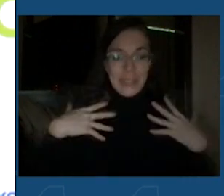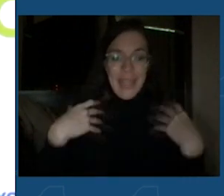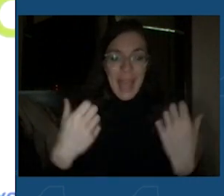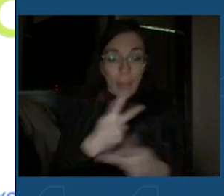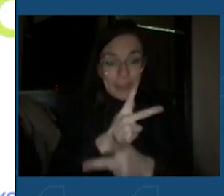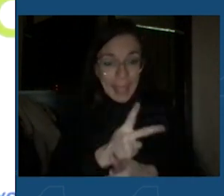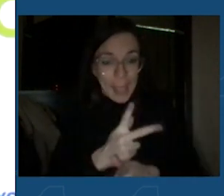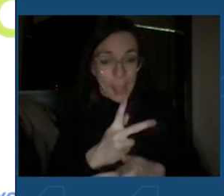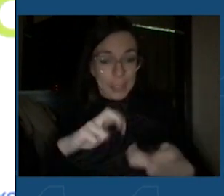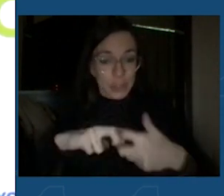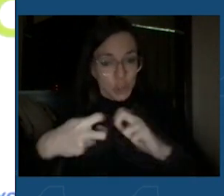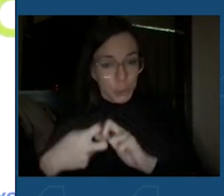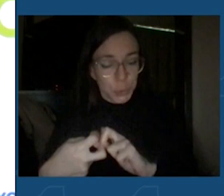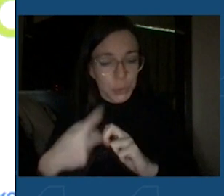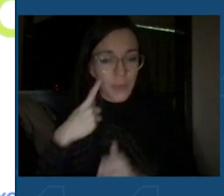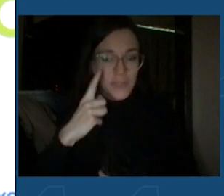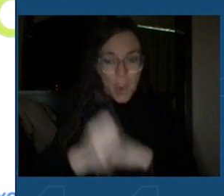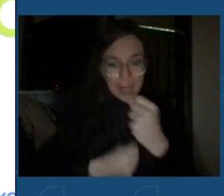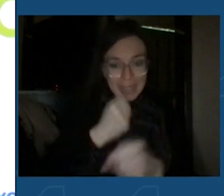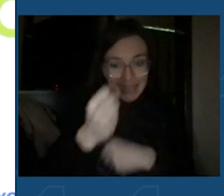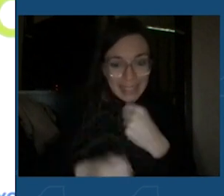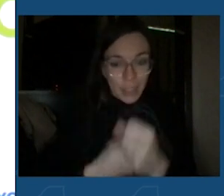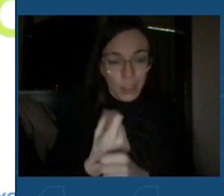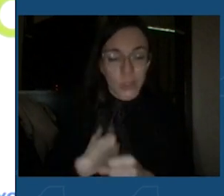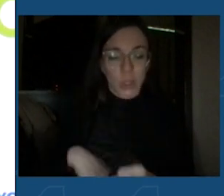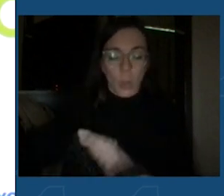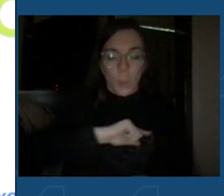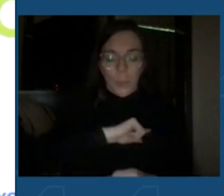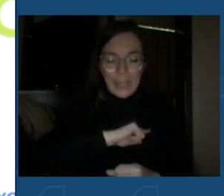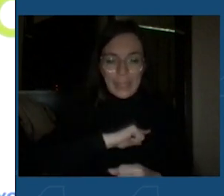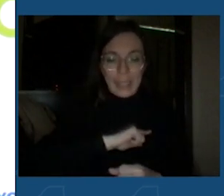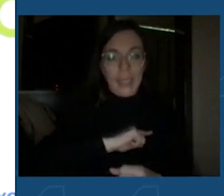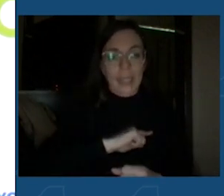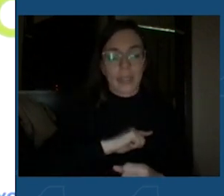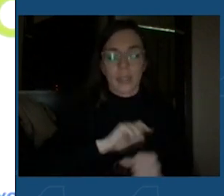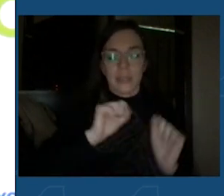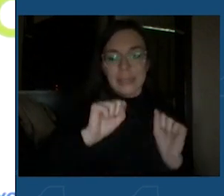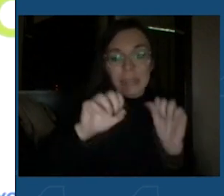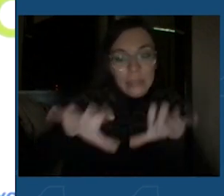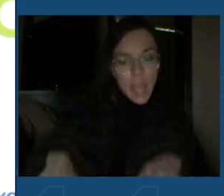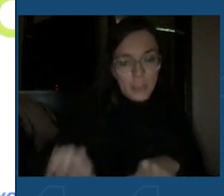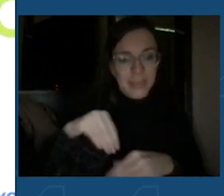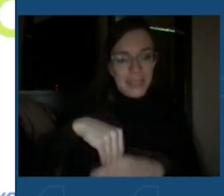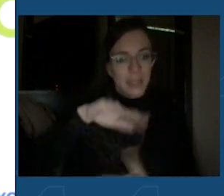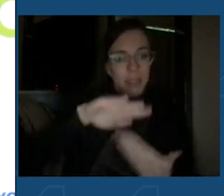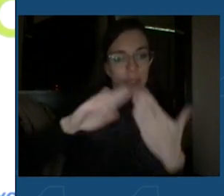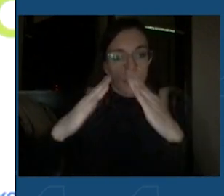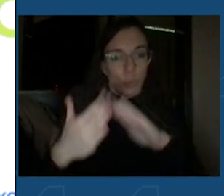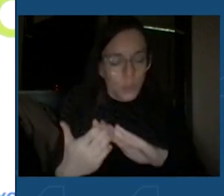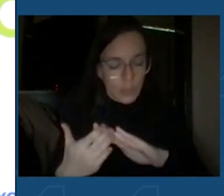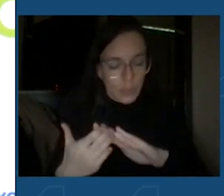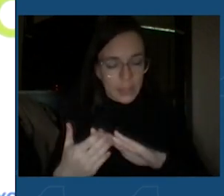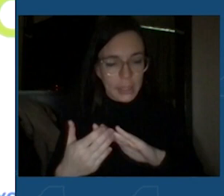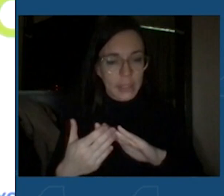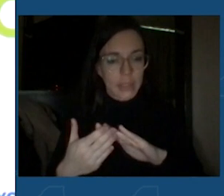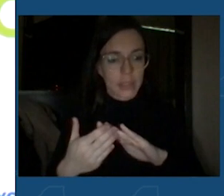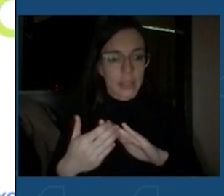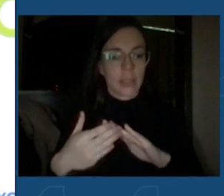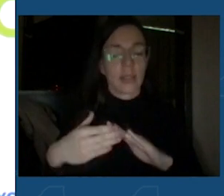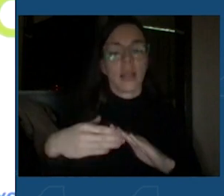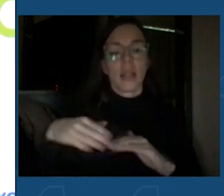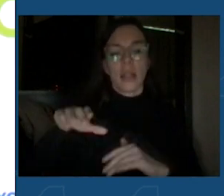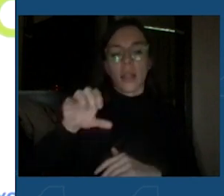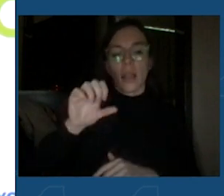For years we dumped in these communities the stacks that are feeding